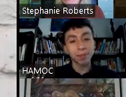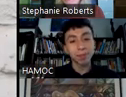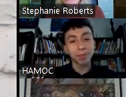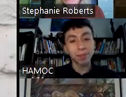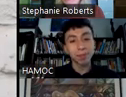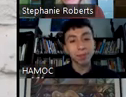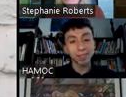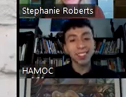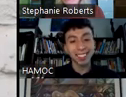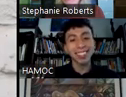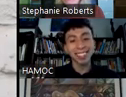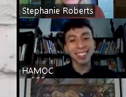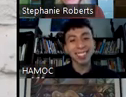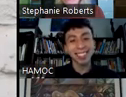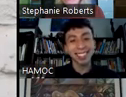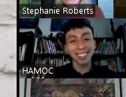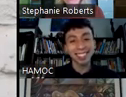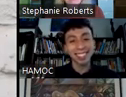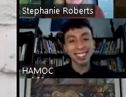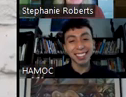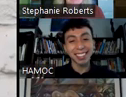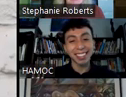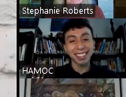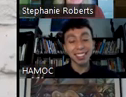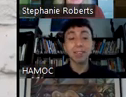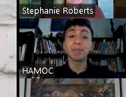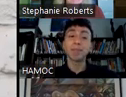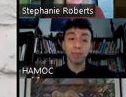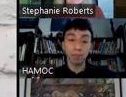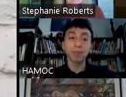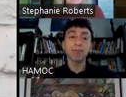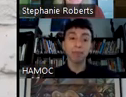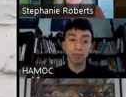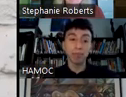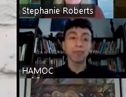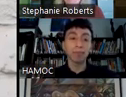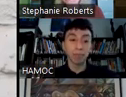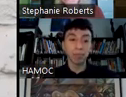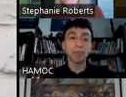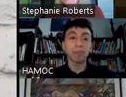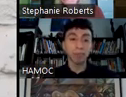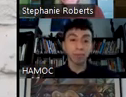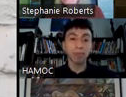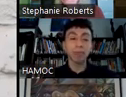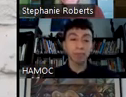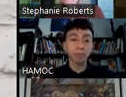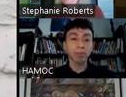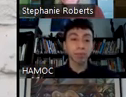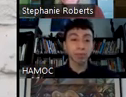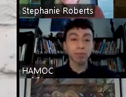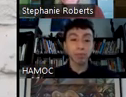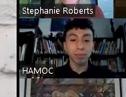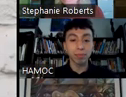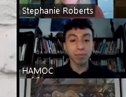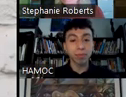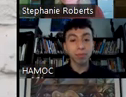hanging out with him all the time. And being at home from the pandemic, I'm always with him. So I wanted to paint a picture of him since I've